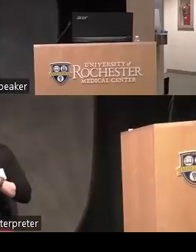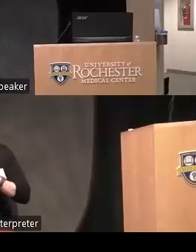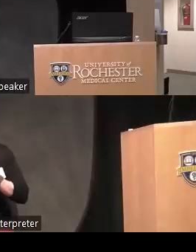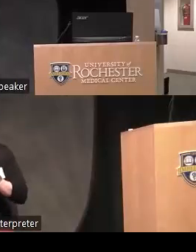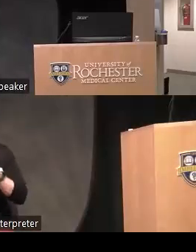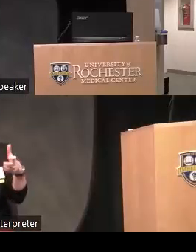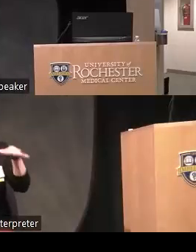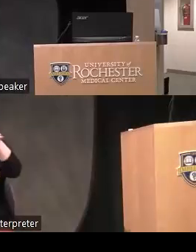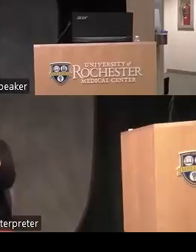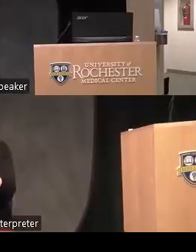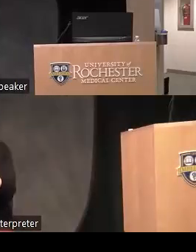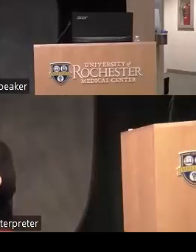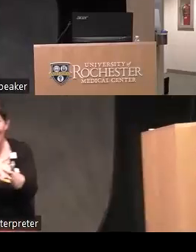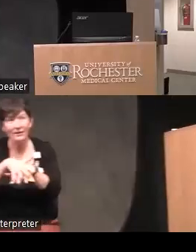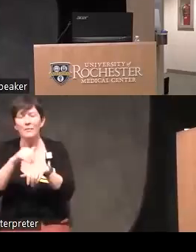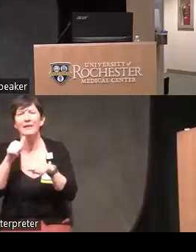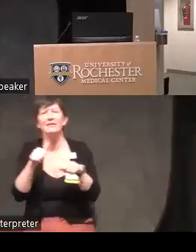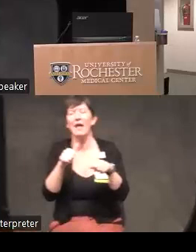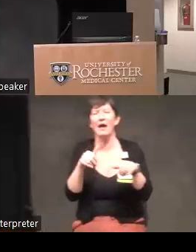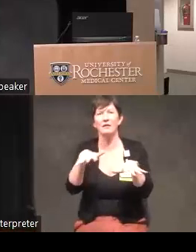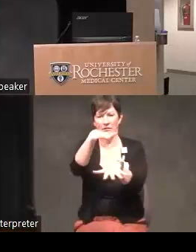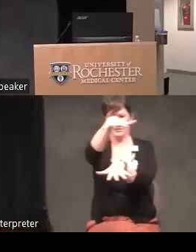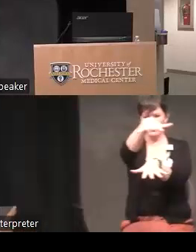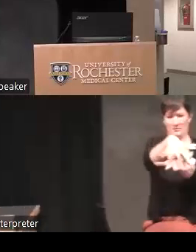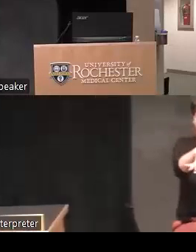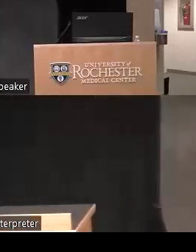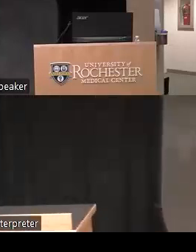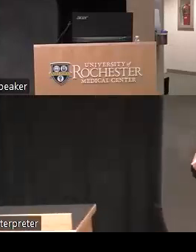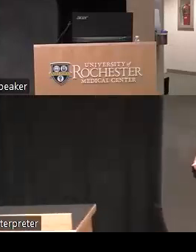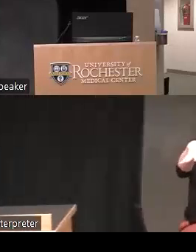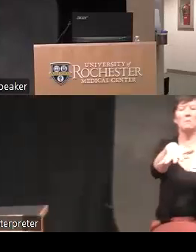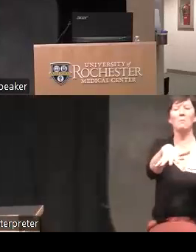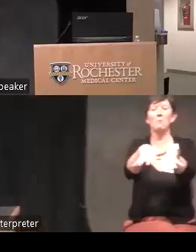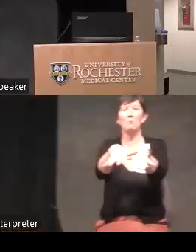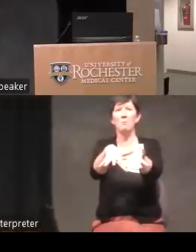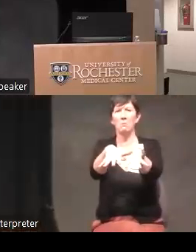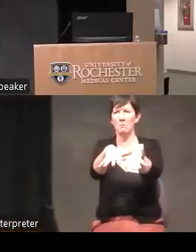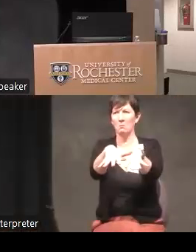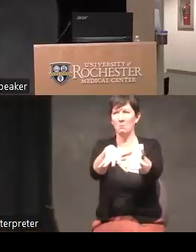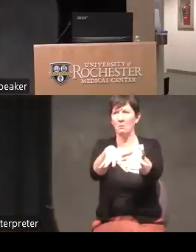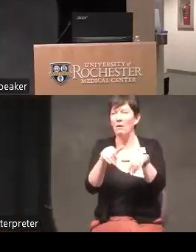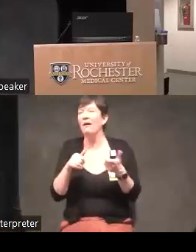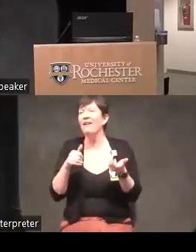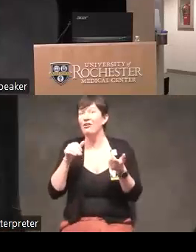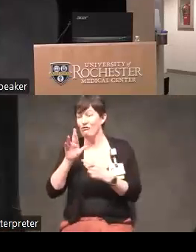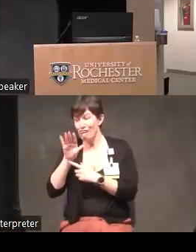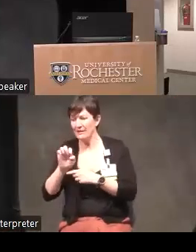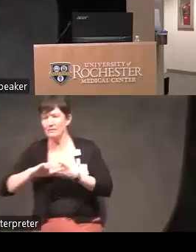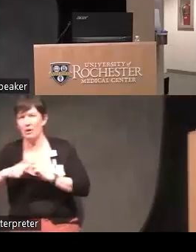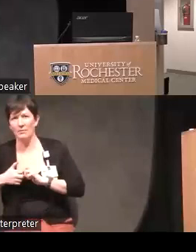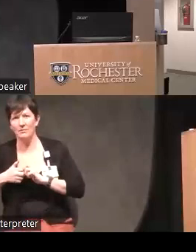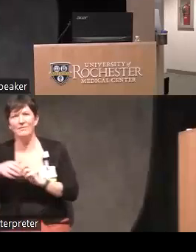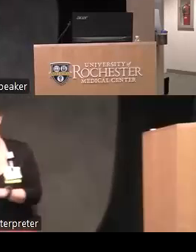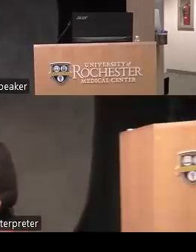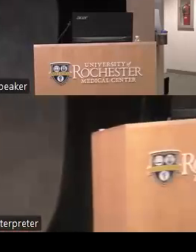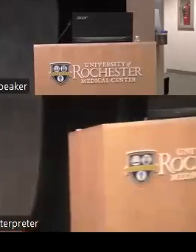overlap, but they do not overlap perfectly, right? The reason I want to call this a race problem, like Frederick Douglass, as